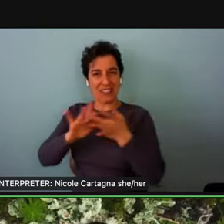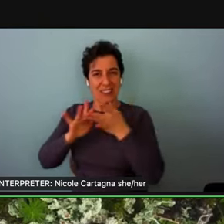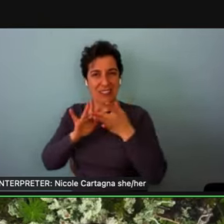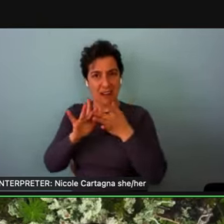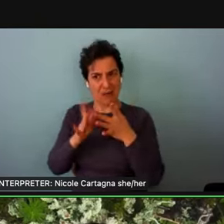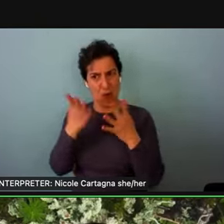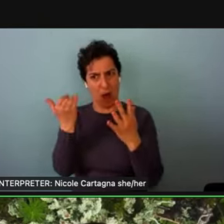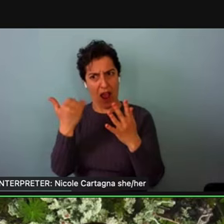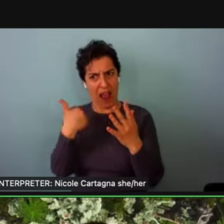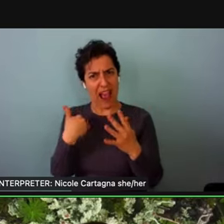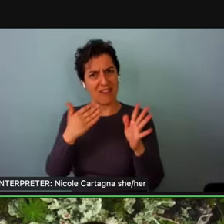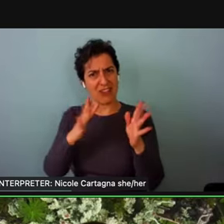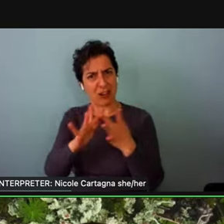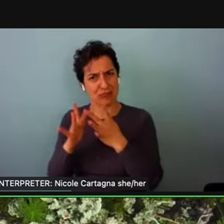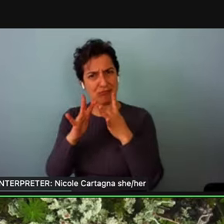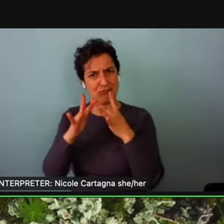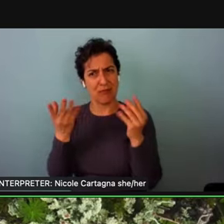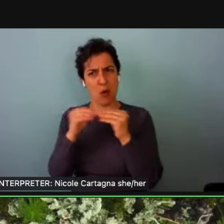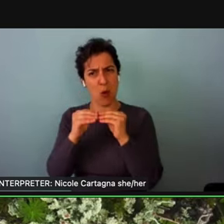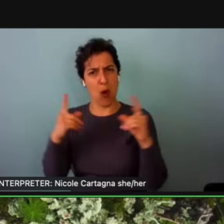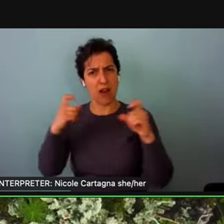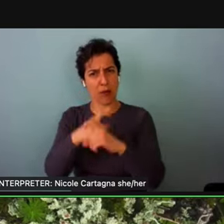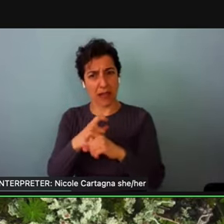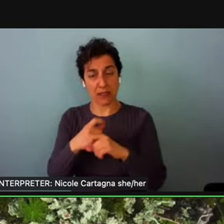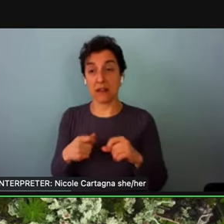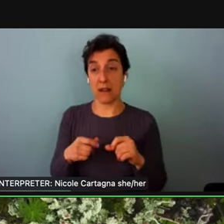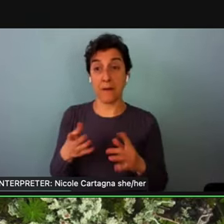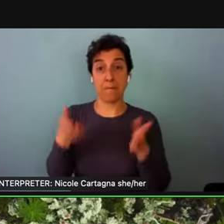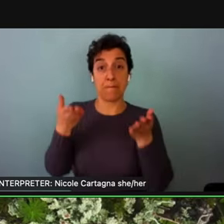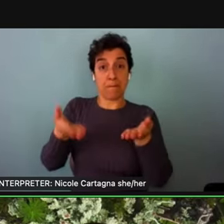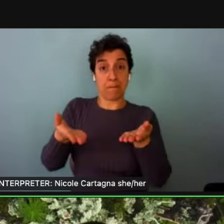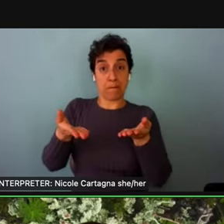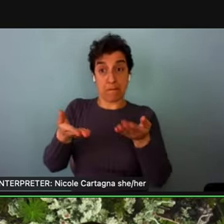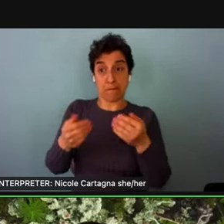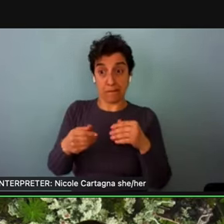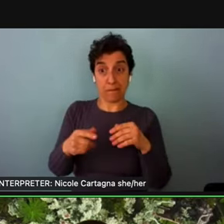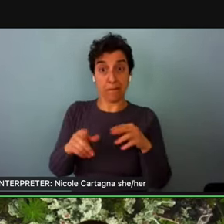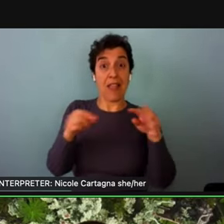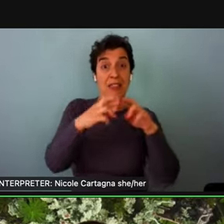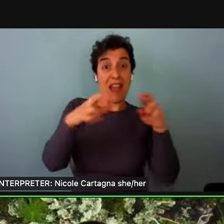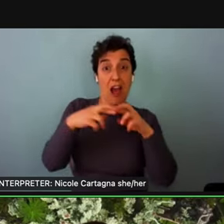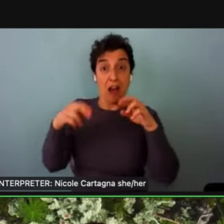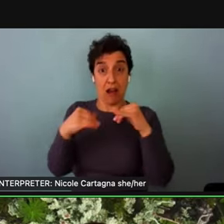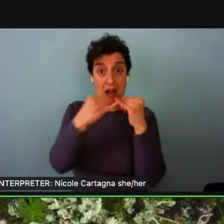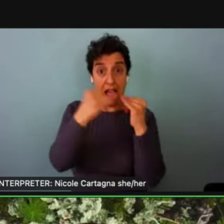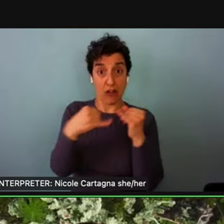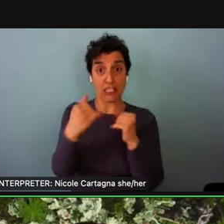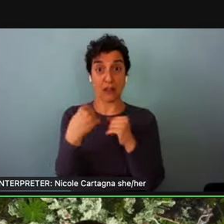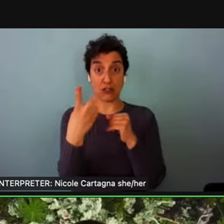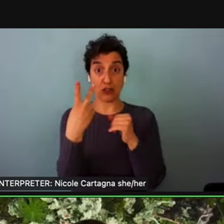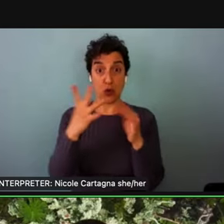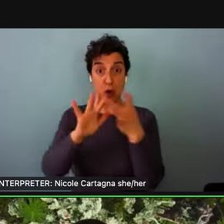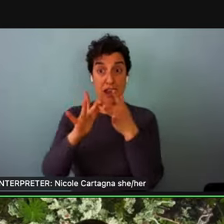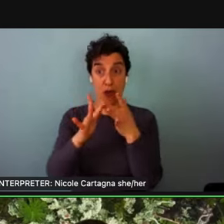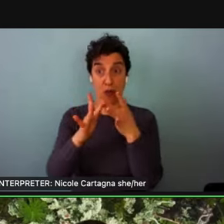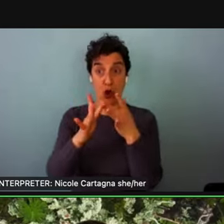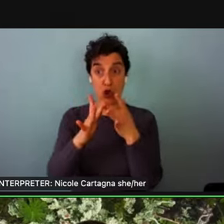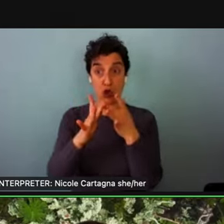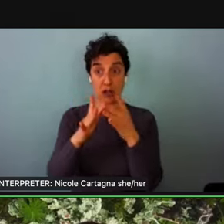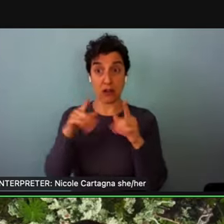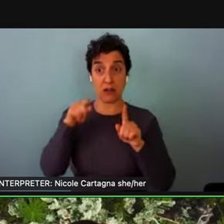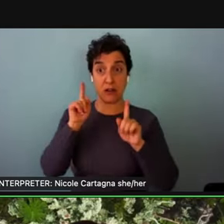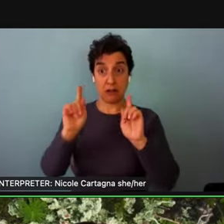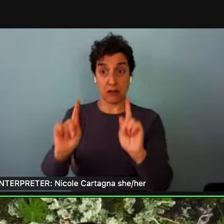topography. So here, I'm showing the outlines of two networks corresponding to the salience ventral tension